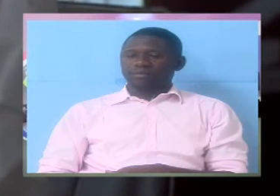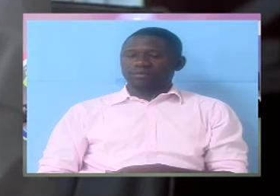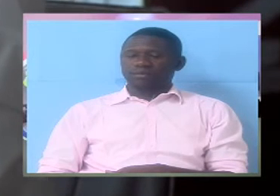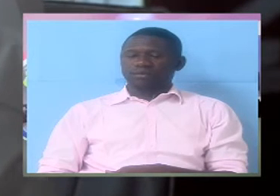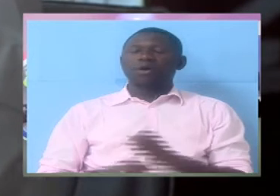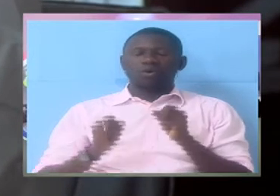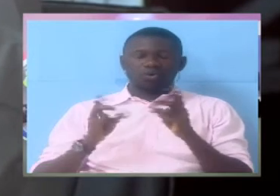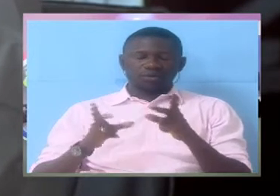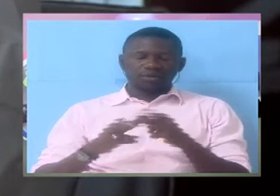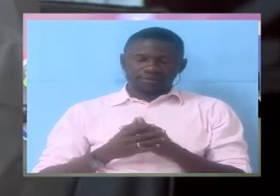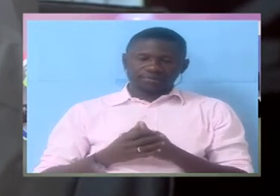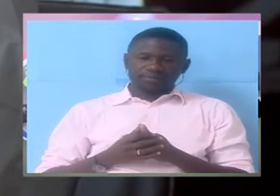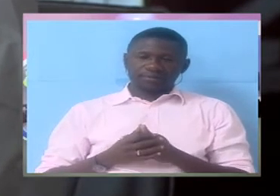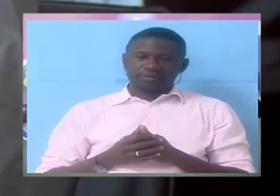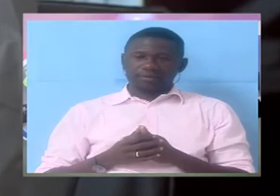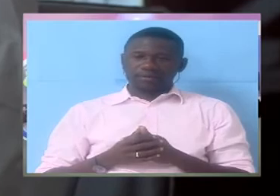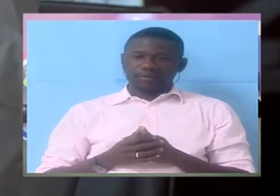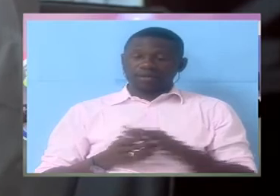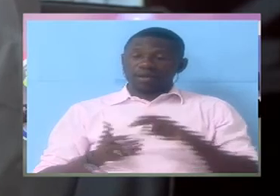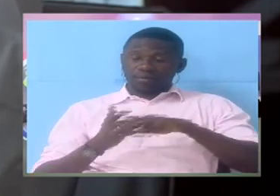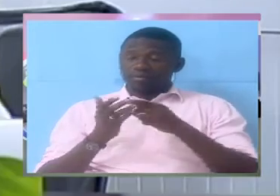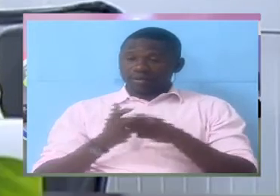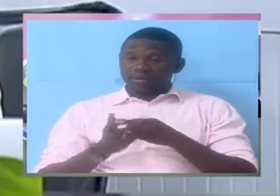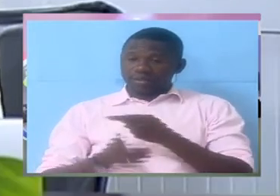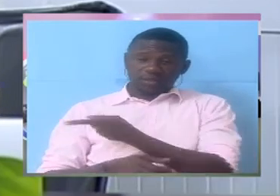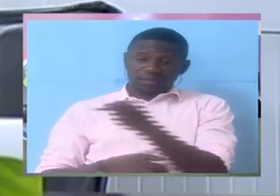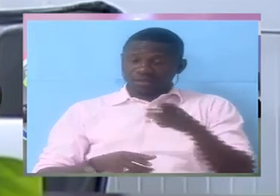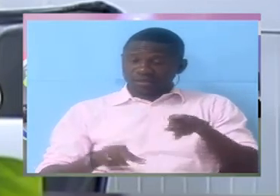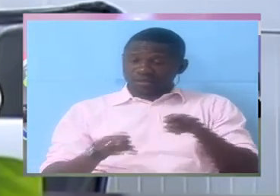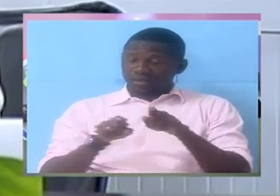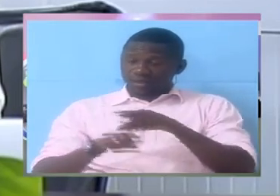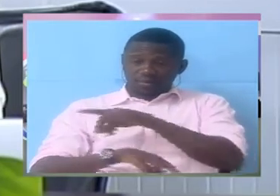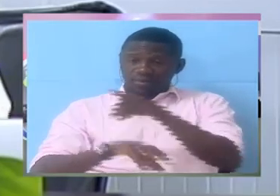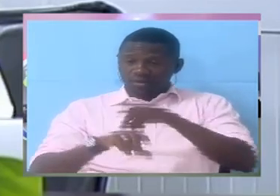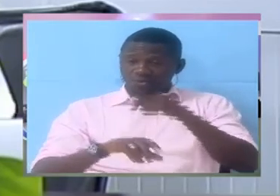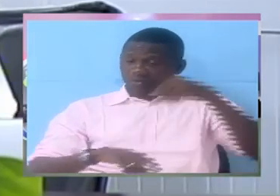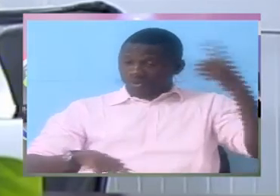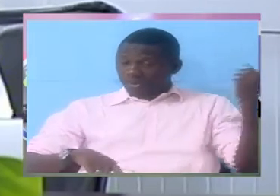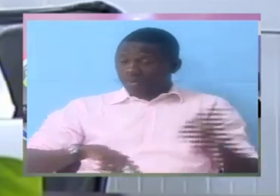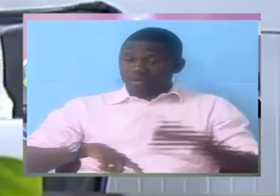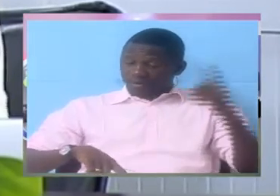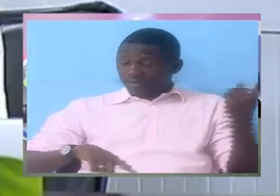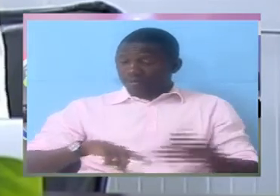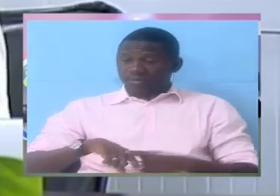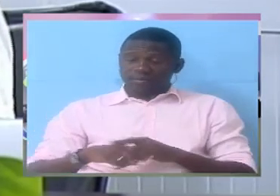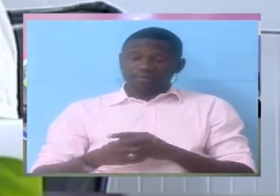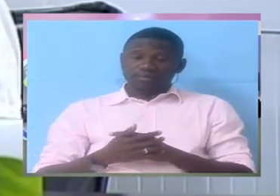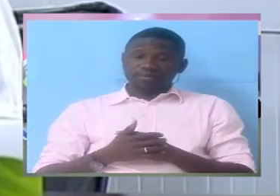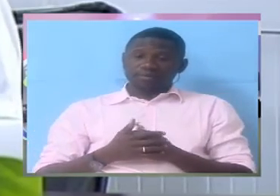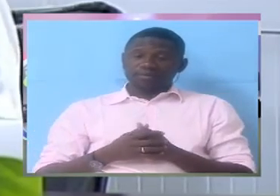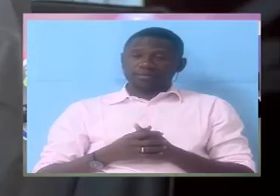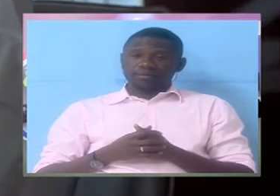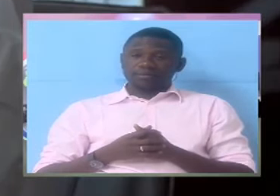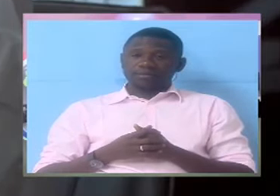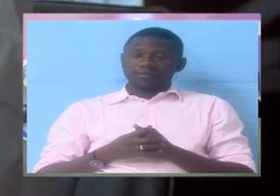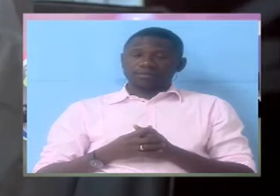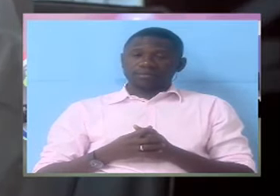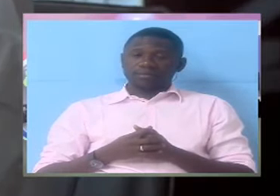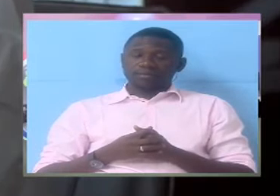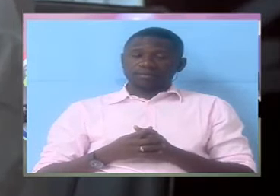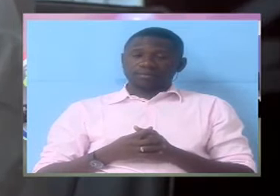Okay. Come in, Jeff. I want to hear Busa Jeldo. It looks like you. Where are you? Where are Busa Jeldo? But if you make